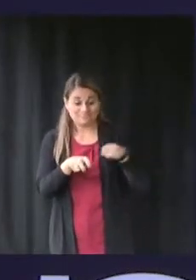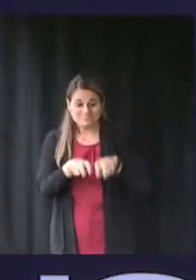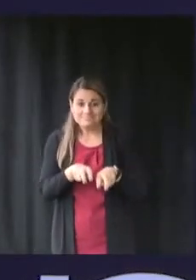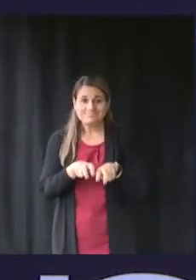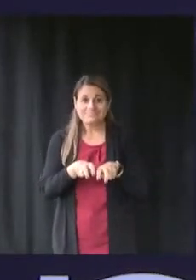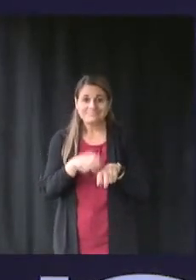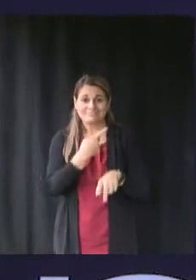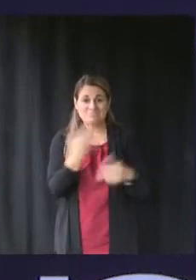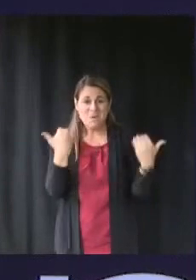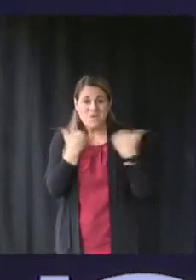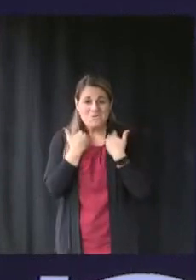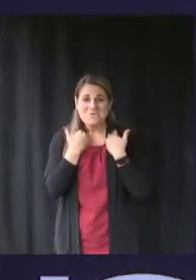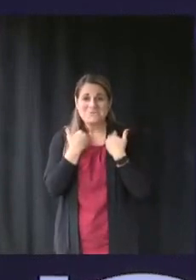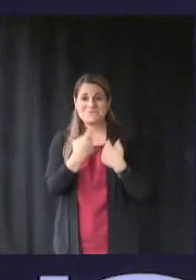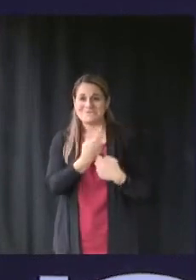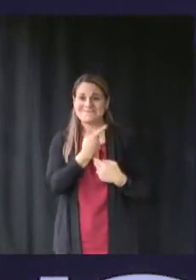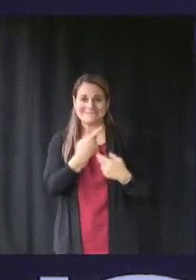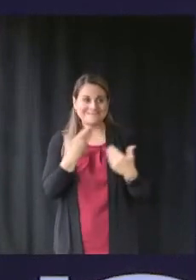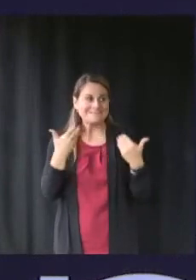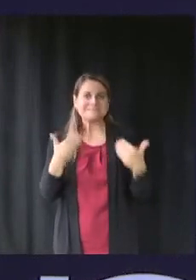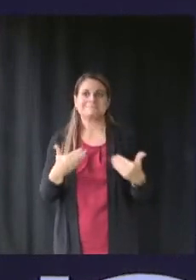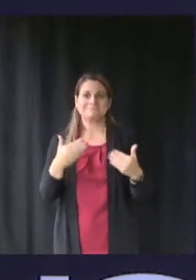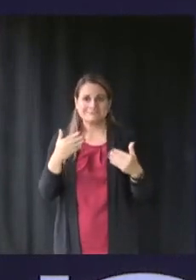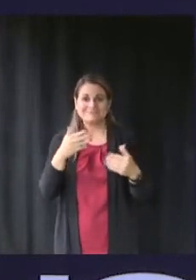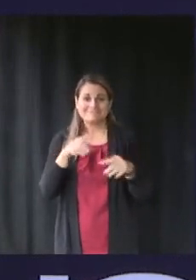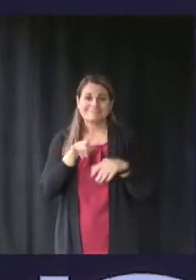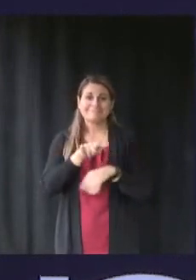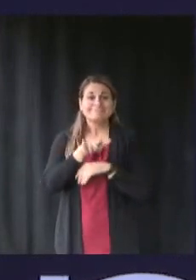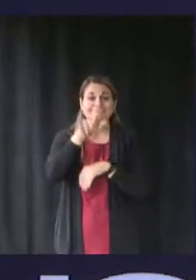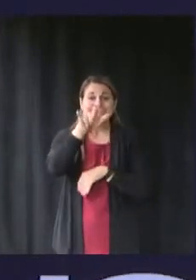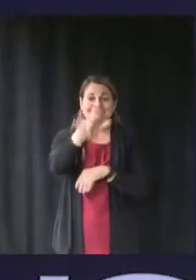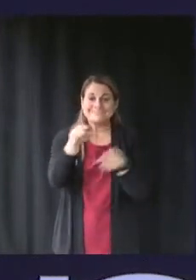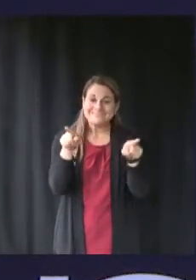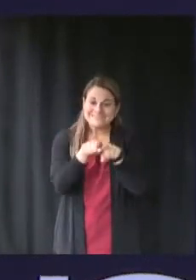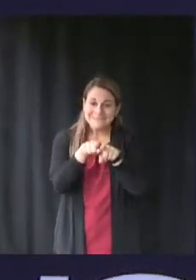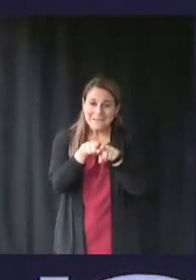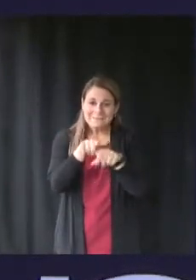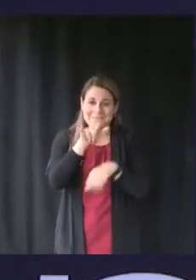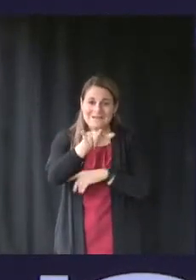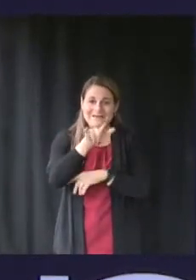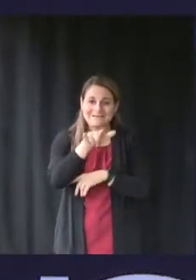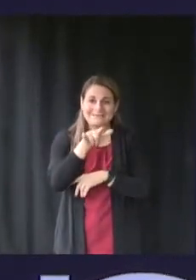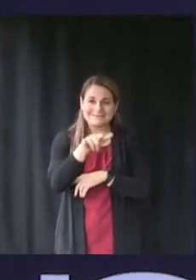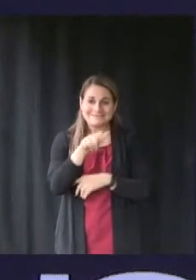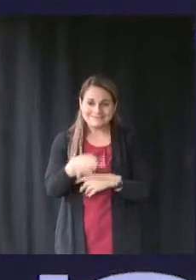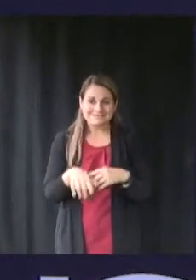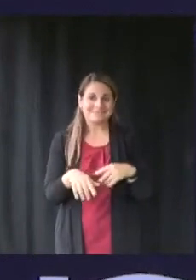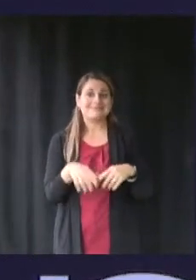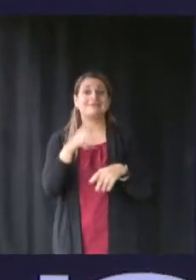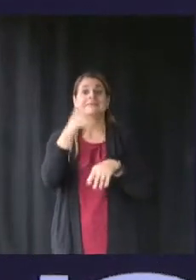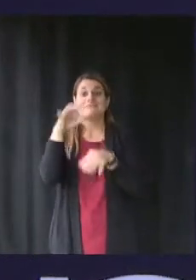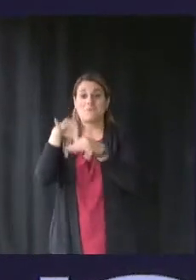plane, true story, from our Senate vote in D.C. to a Democratic debate in New